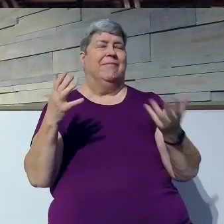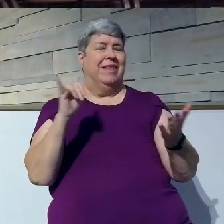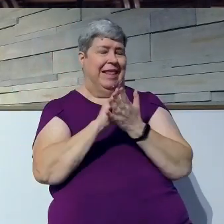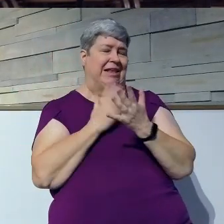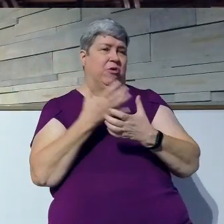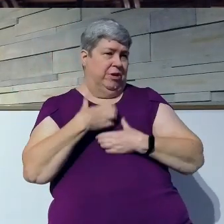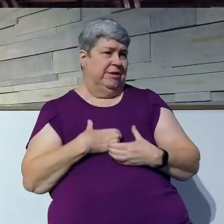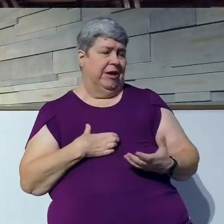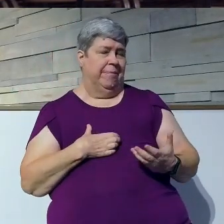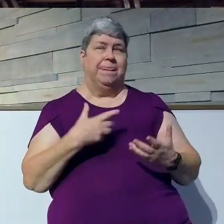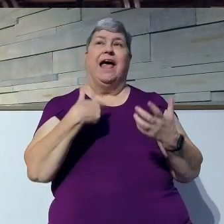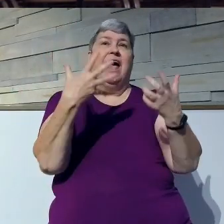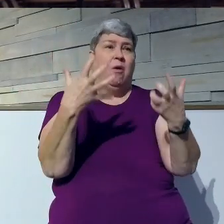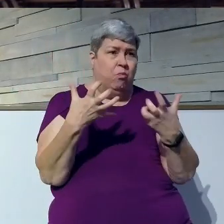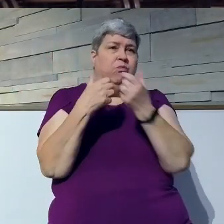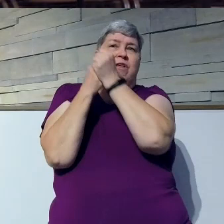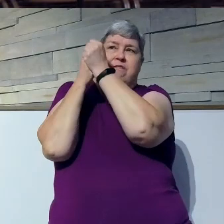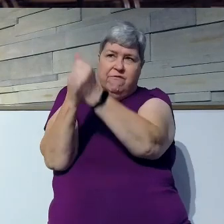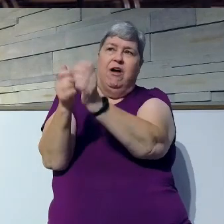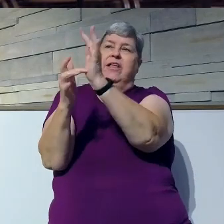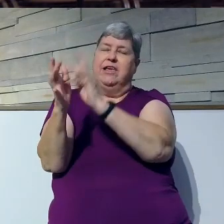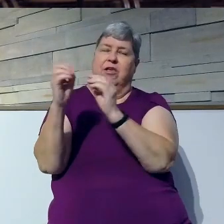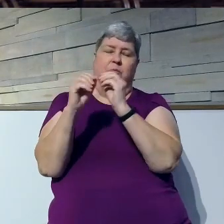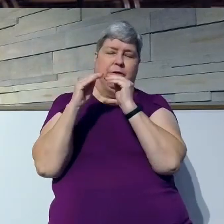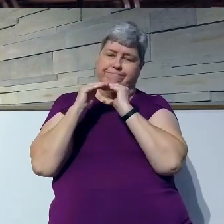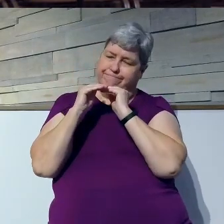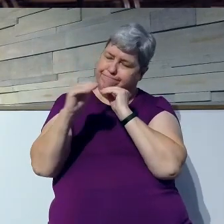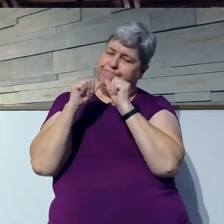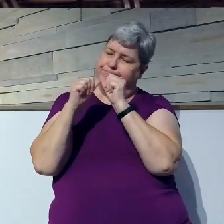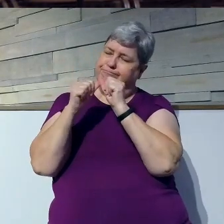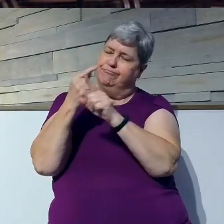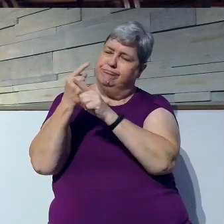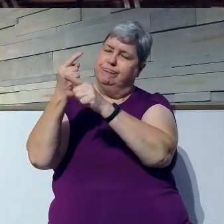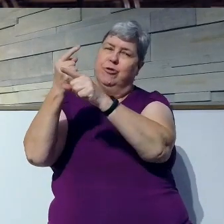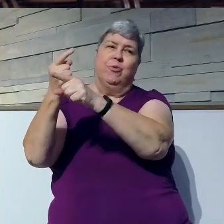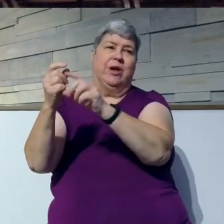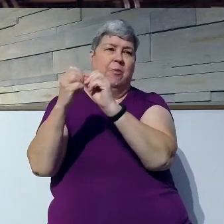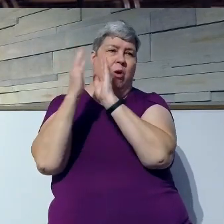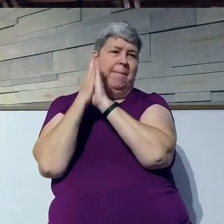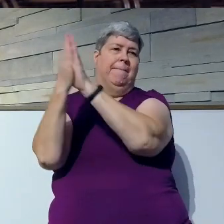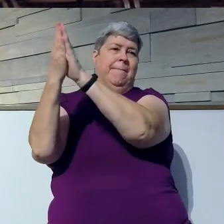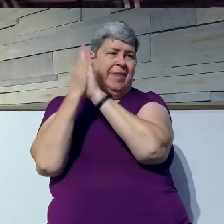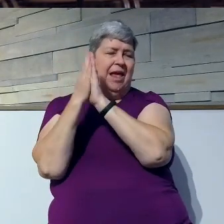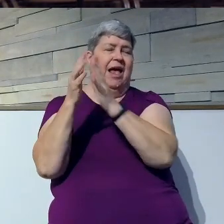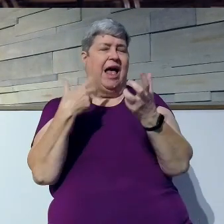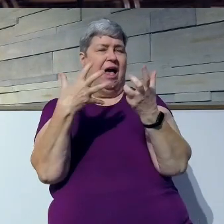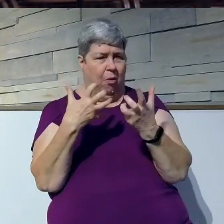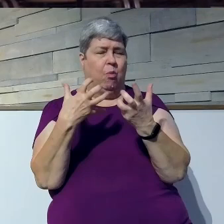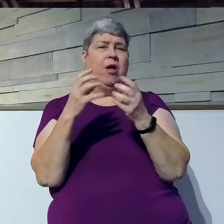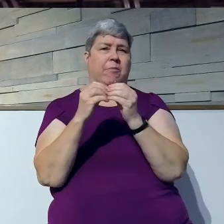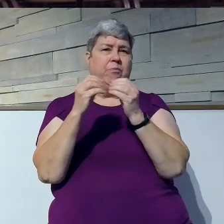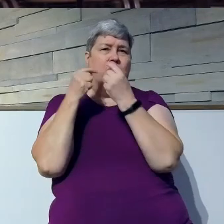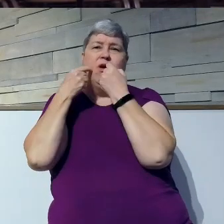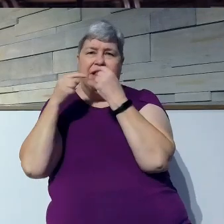our desire. I want to follow Jesus more consistently in my life. I want to follow Jesus more intimately in my life. I want to be